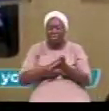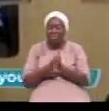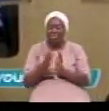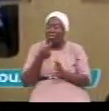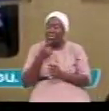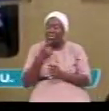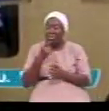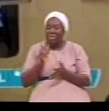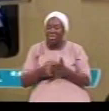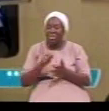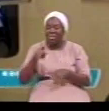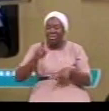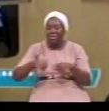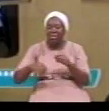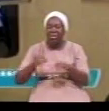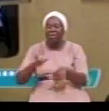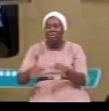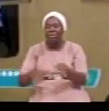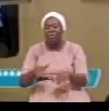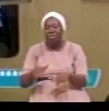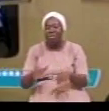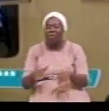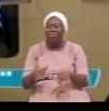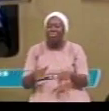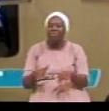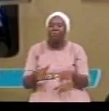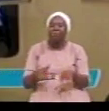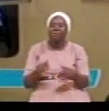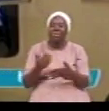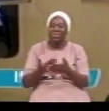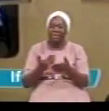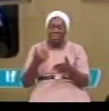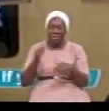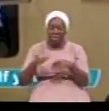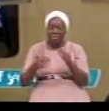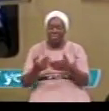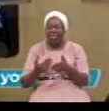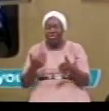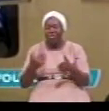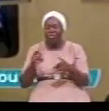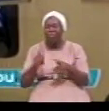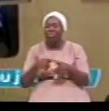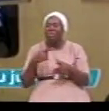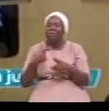Very more severe than as I was coming. Then when